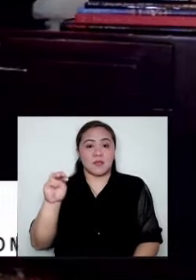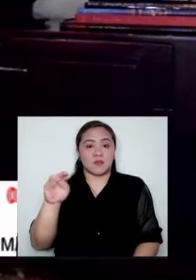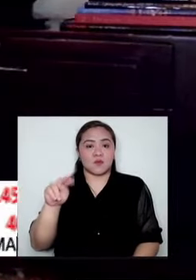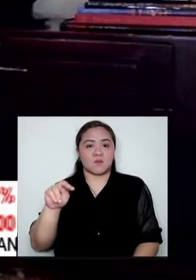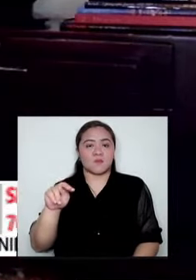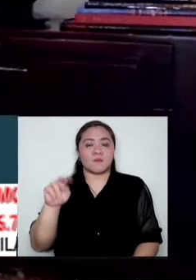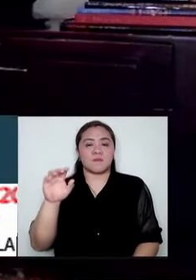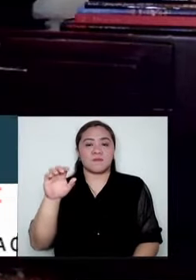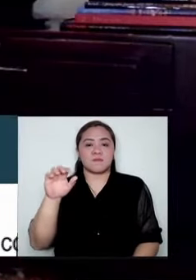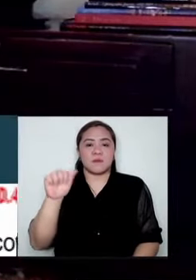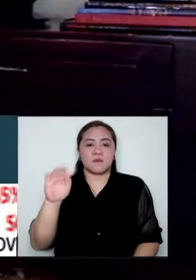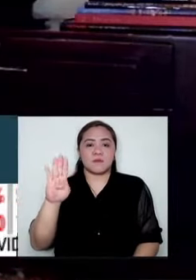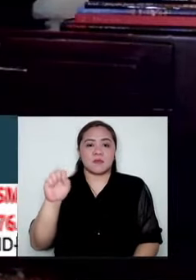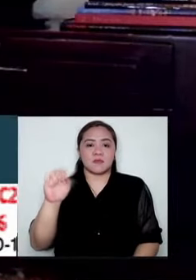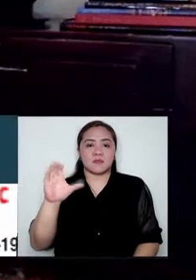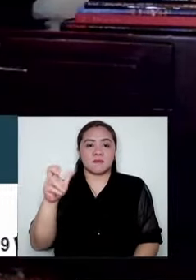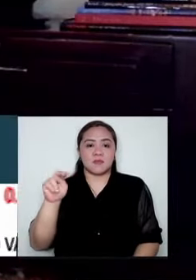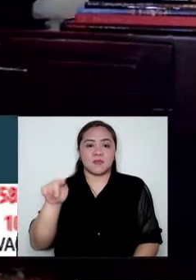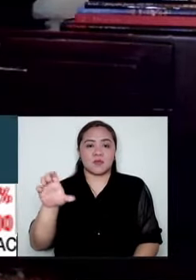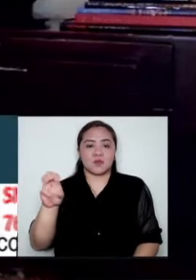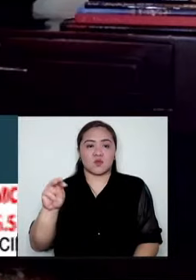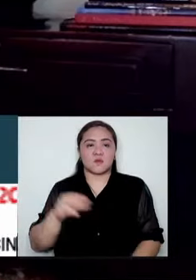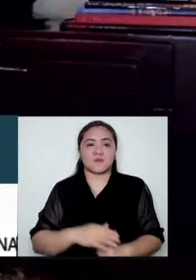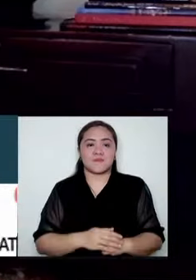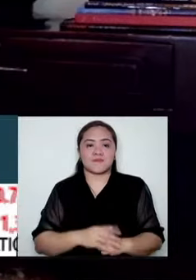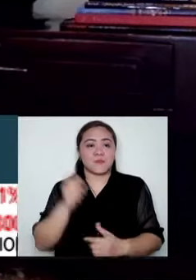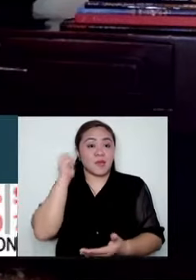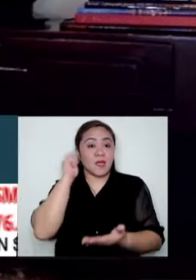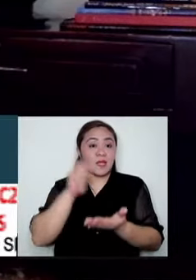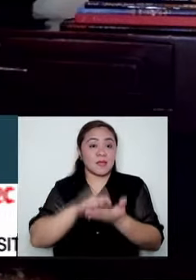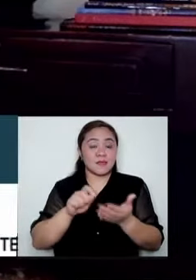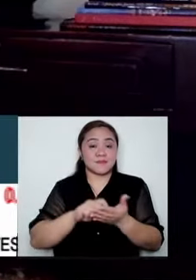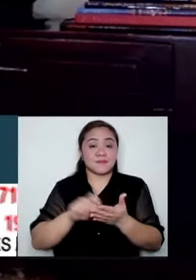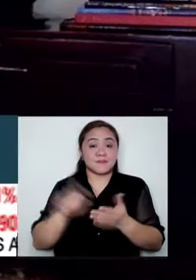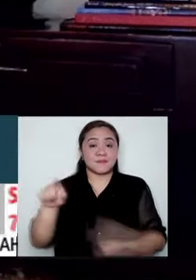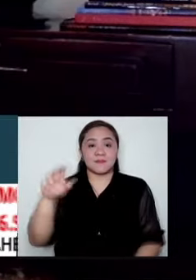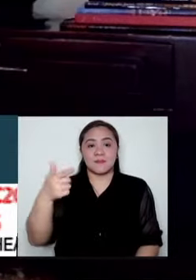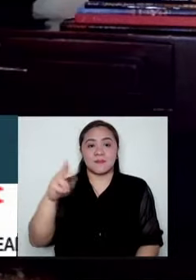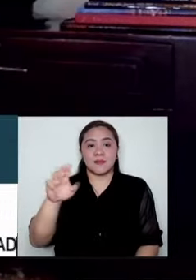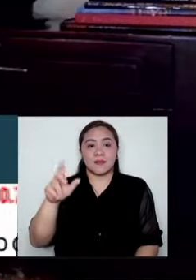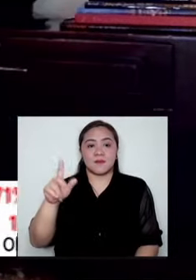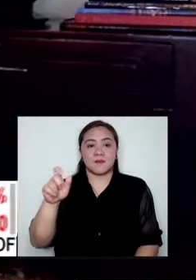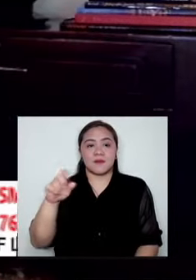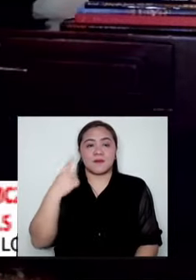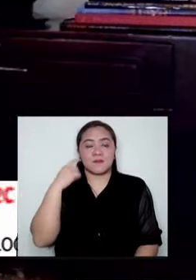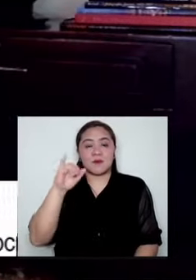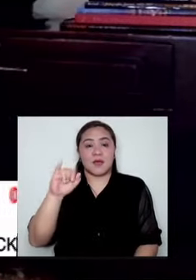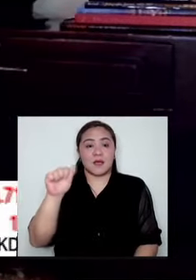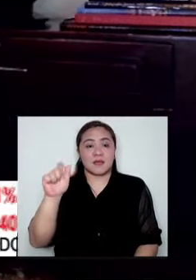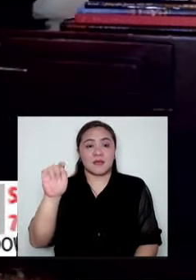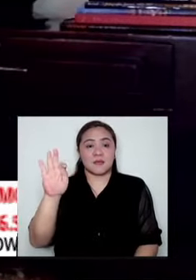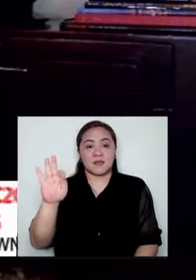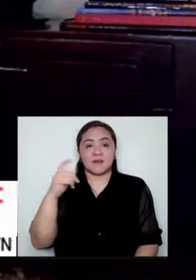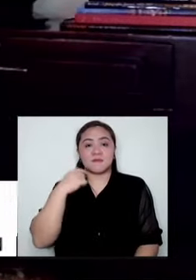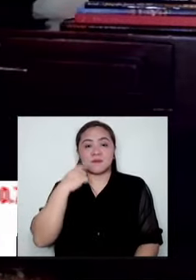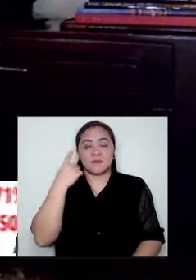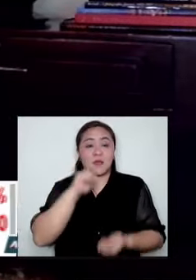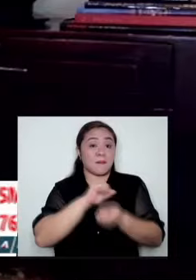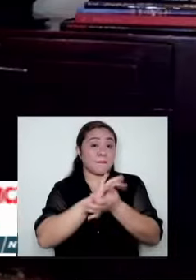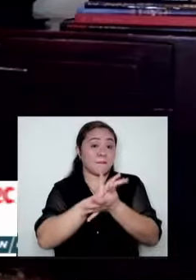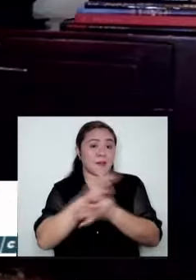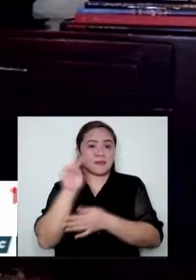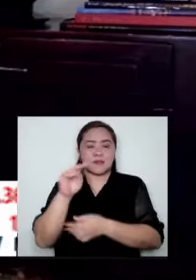news.abs-cbn.com. Moving on, Philippine Justice Secretary Minardo Guevara admits the interagency task force against COVID-19 needs